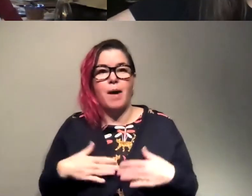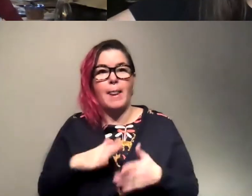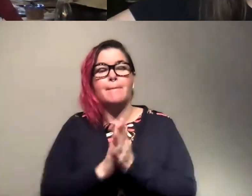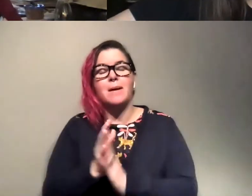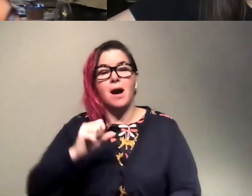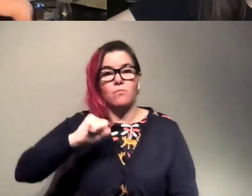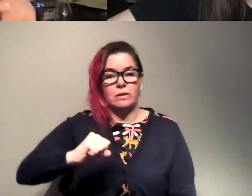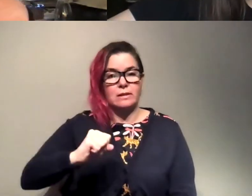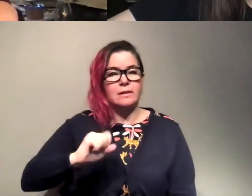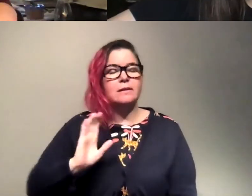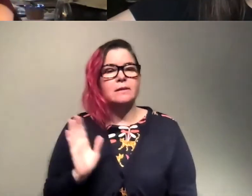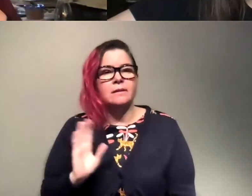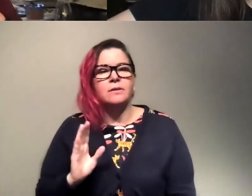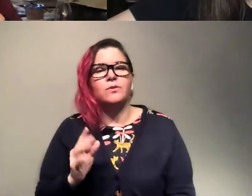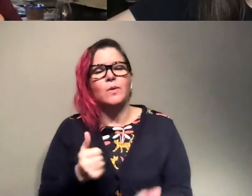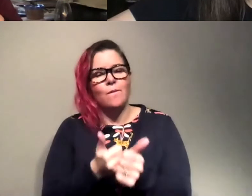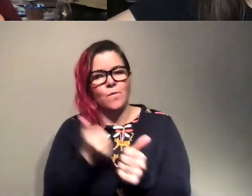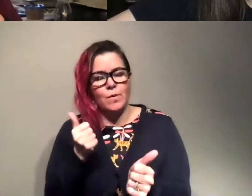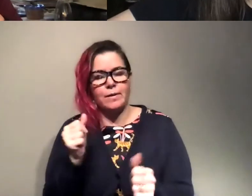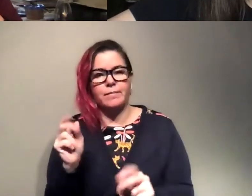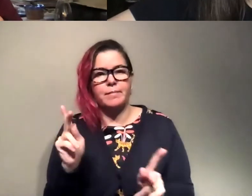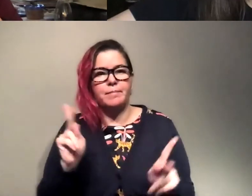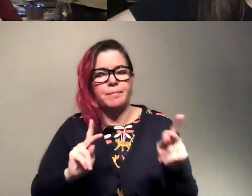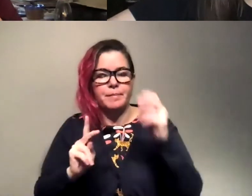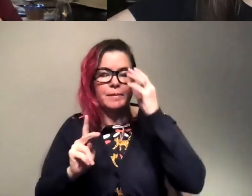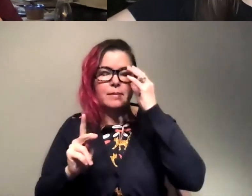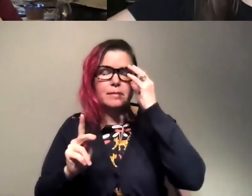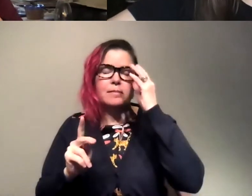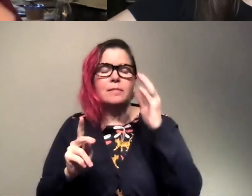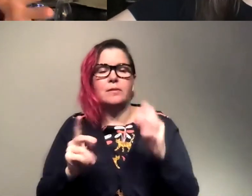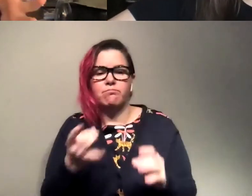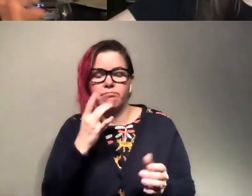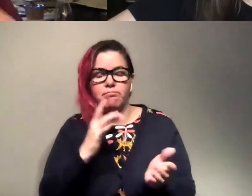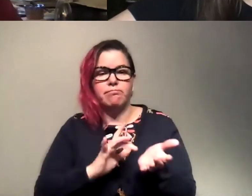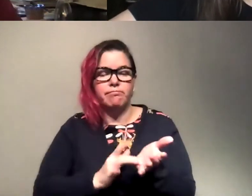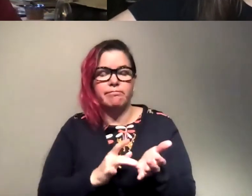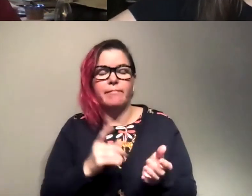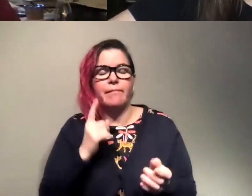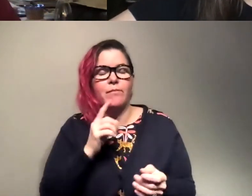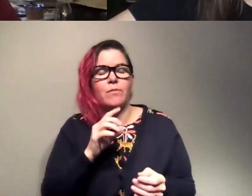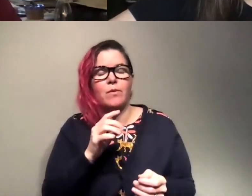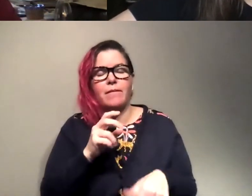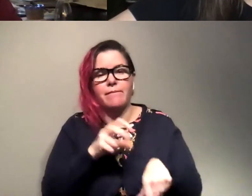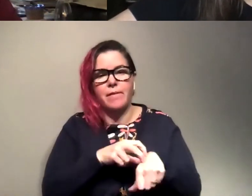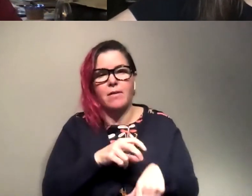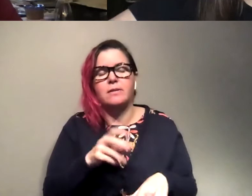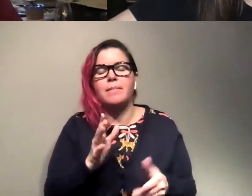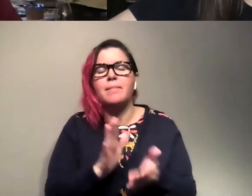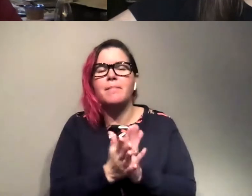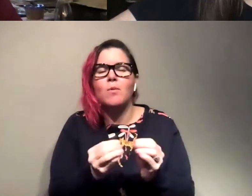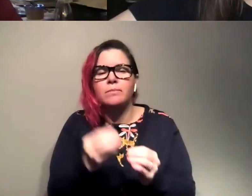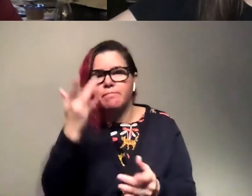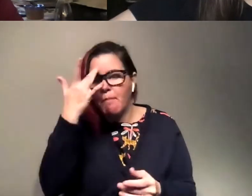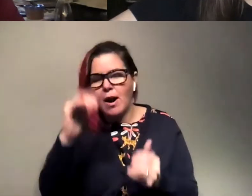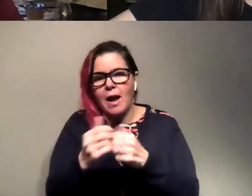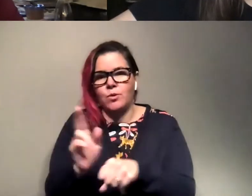we really try to get people to be more smart about their use, or to pay more attention to how they're using